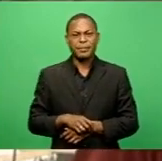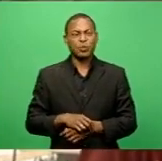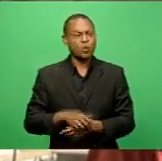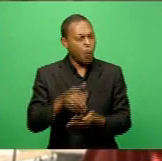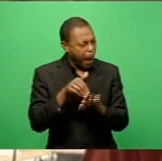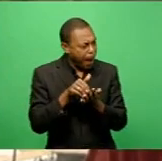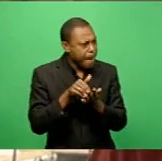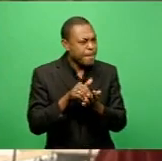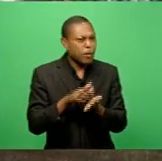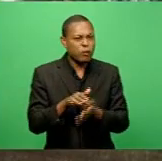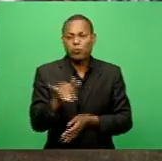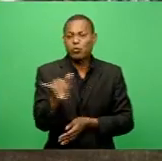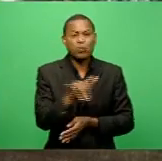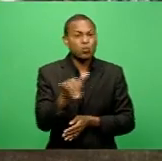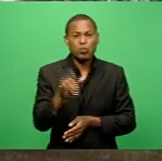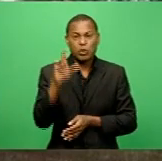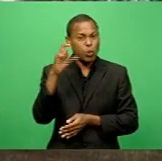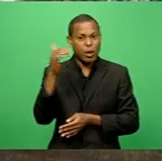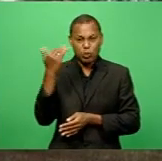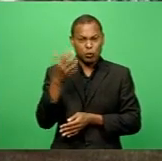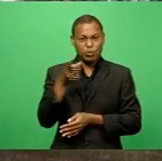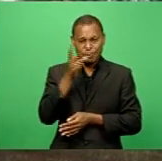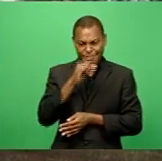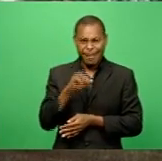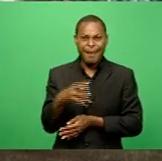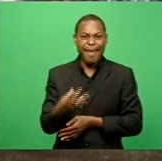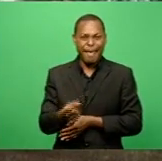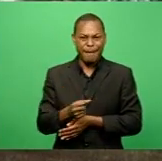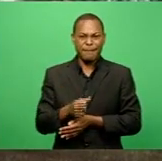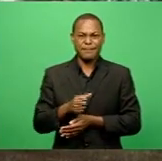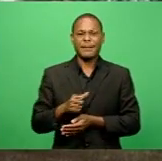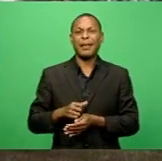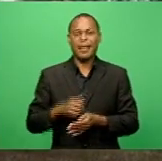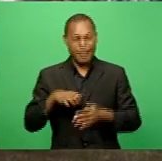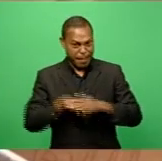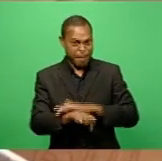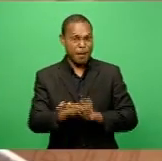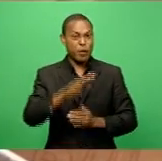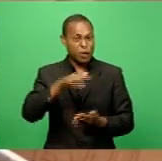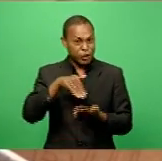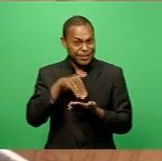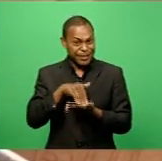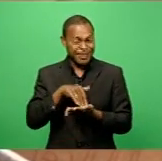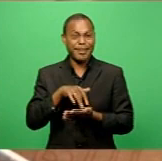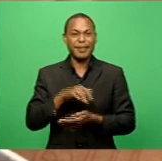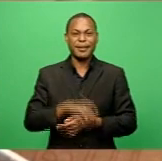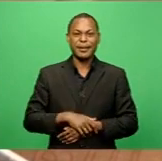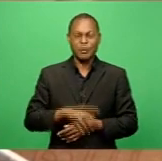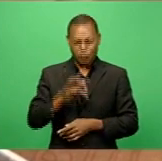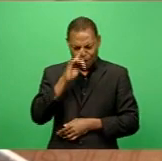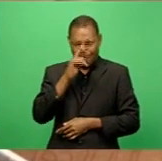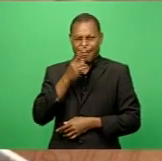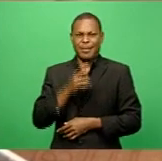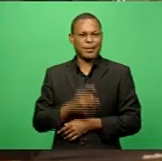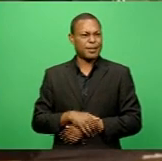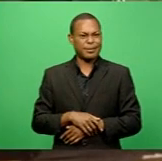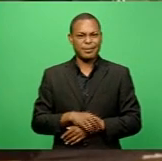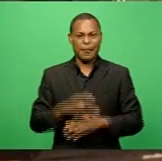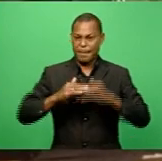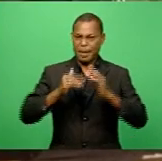to which classrooms can we occupy as evacuation centers, because I do understand that our buildings are not very